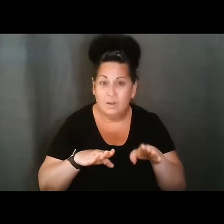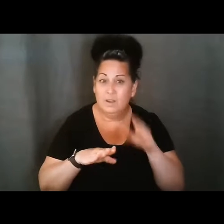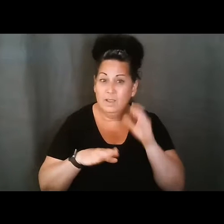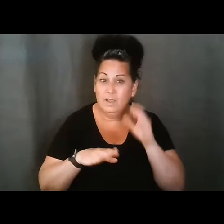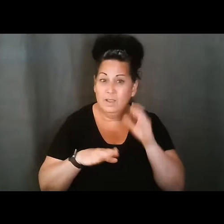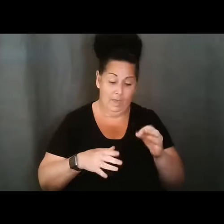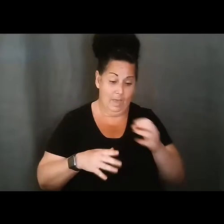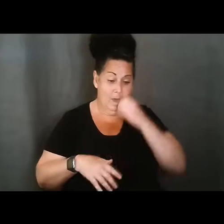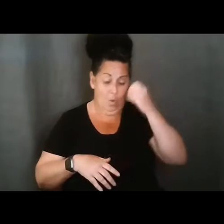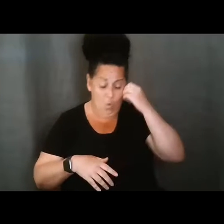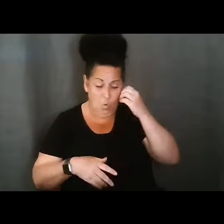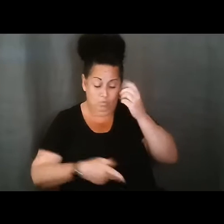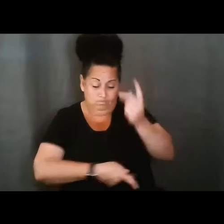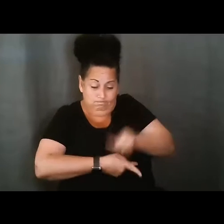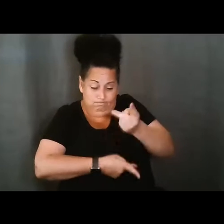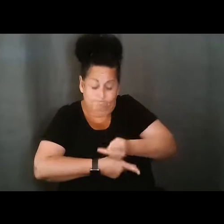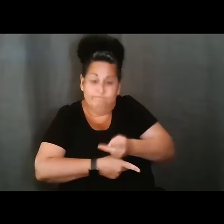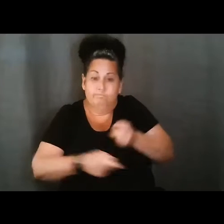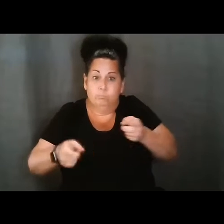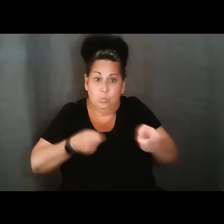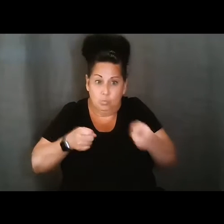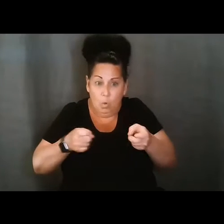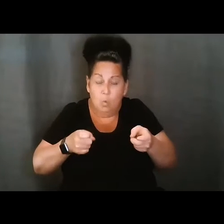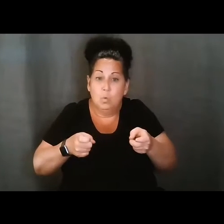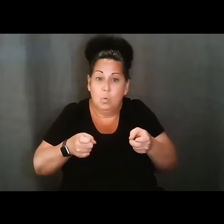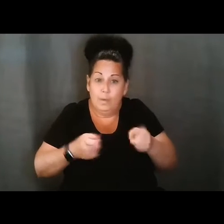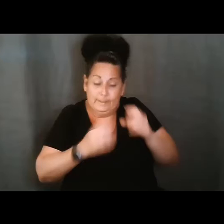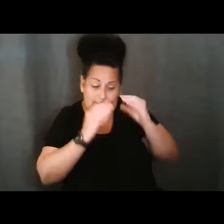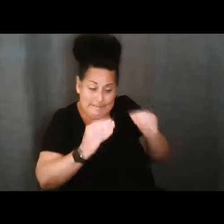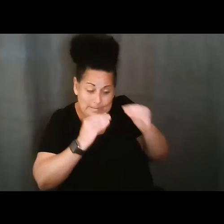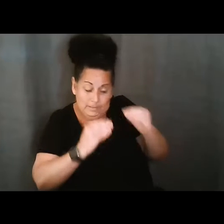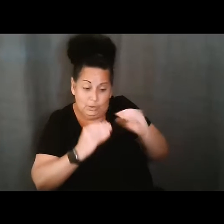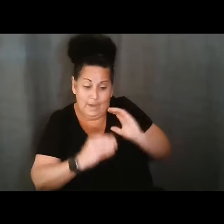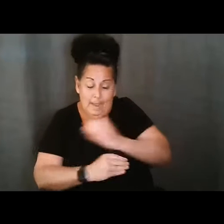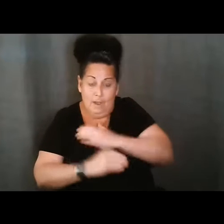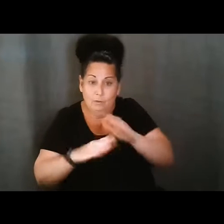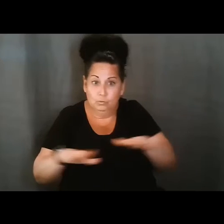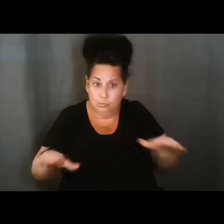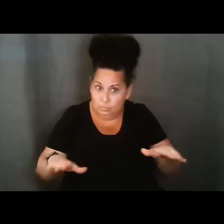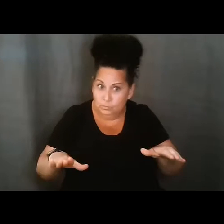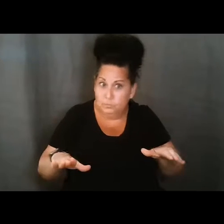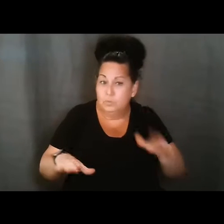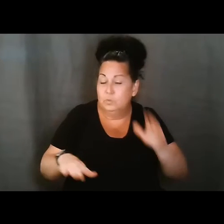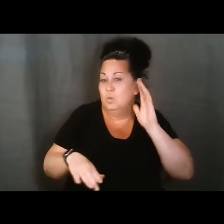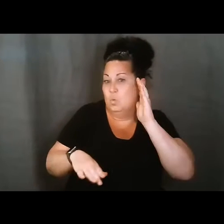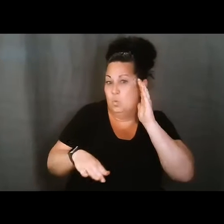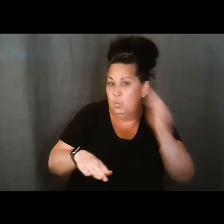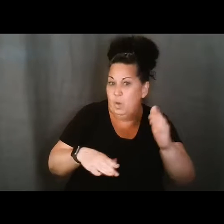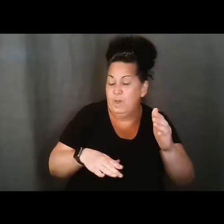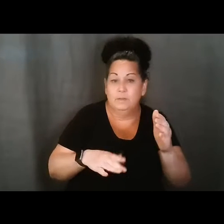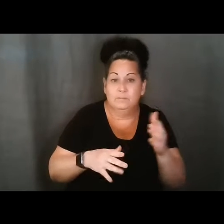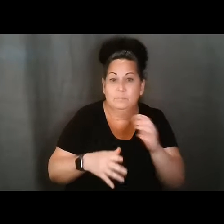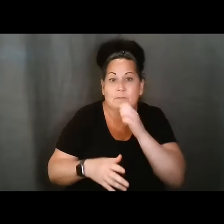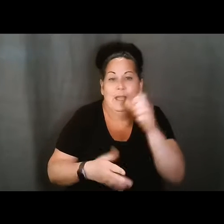on funding. So now we can take that funding to work on our students in terms of their academic future, their CTA